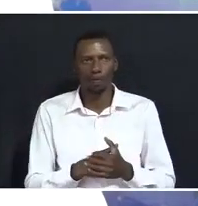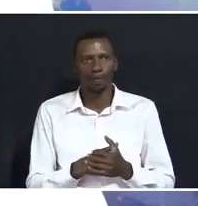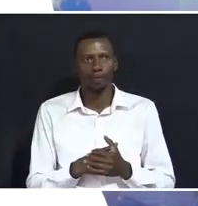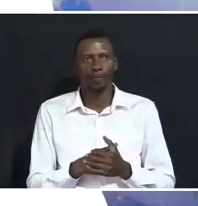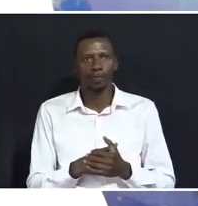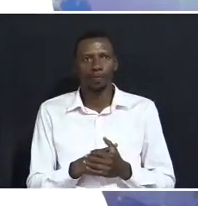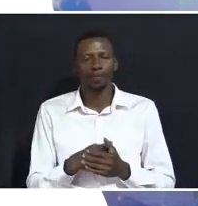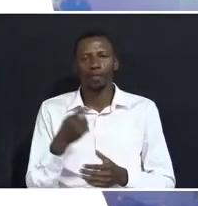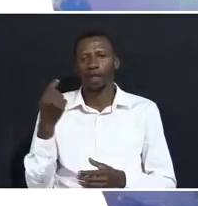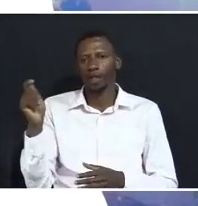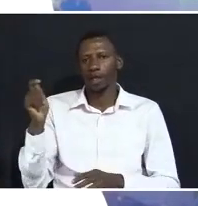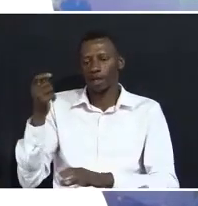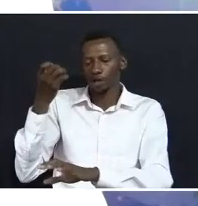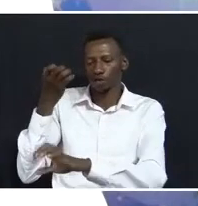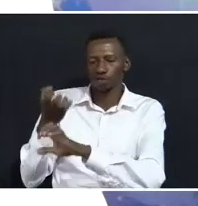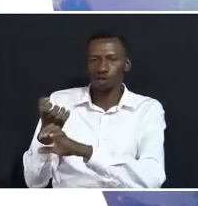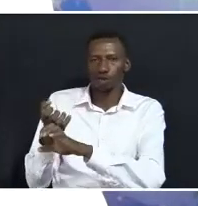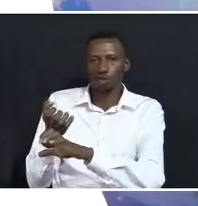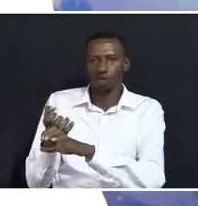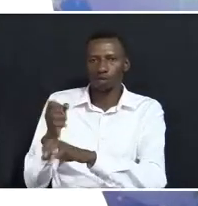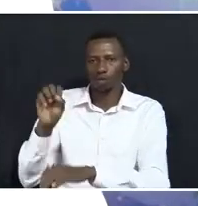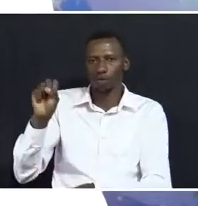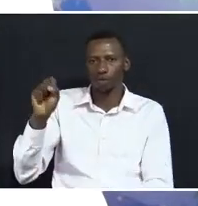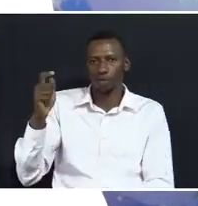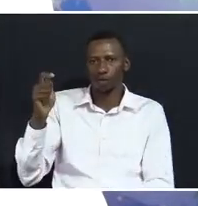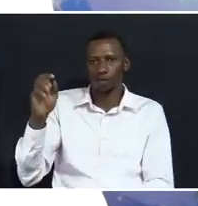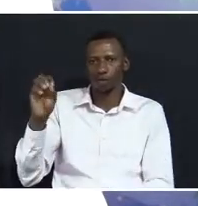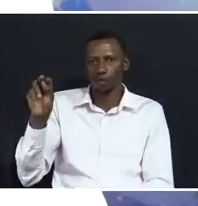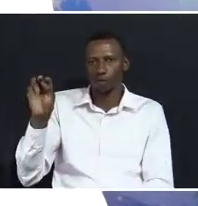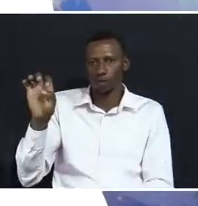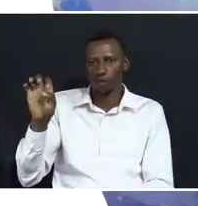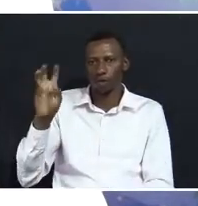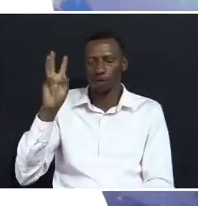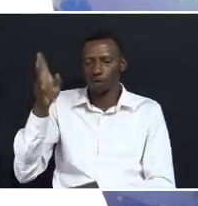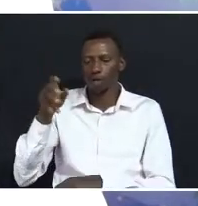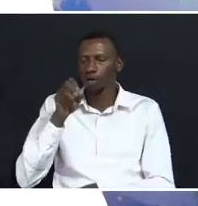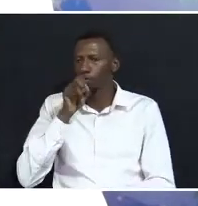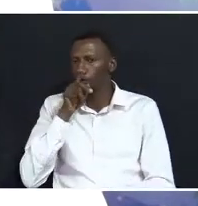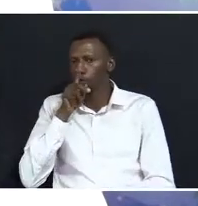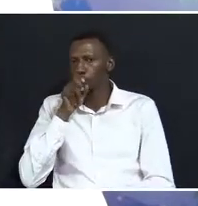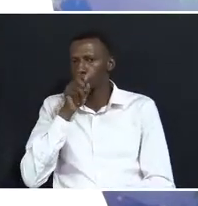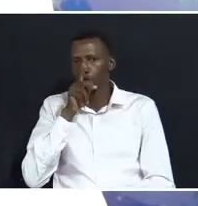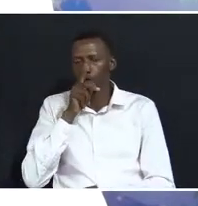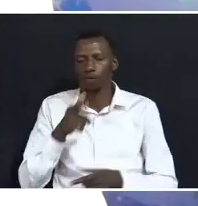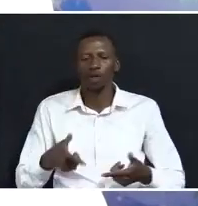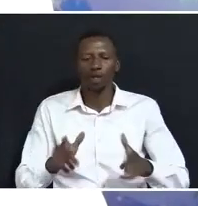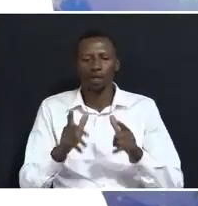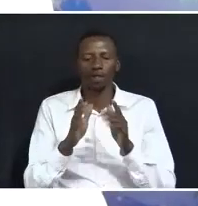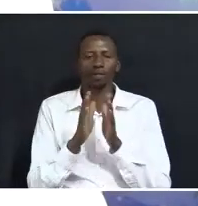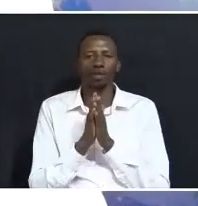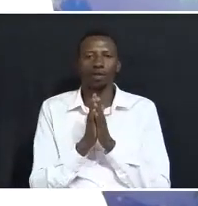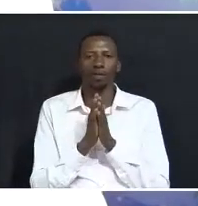"The Stones Will Cry Out." Shall we pray?